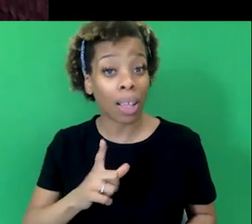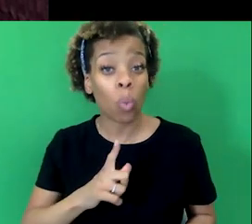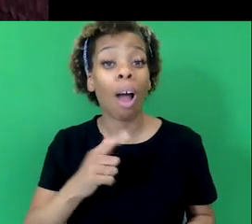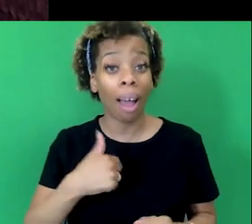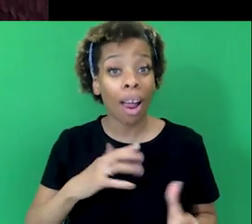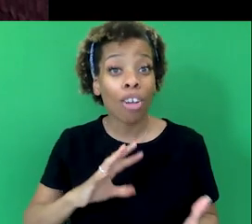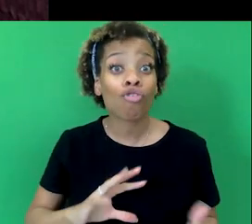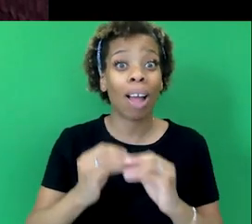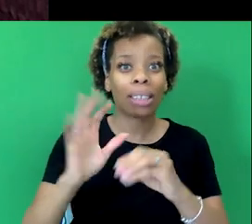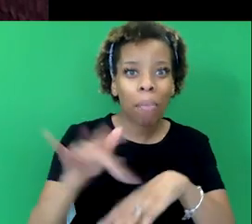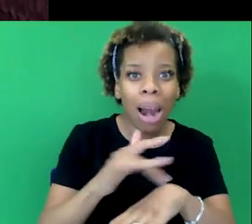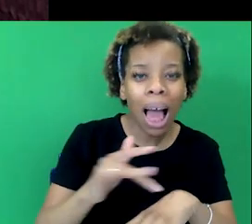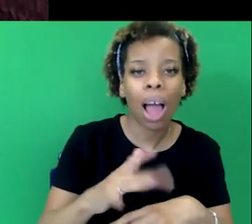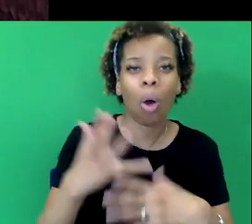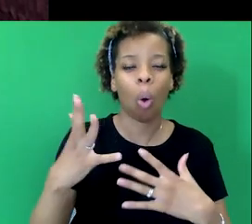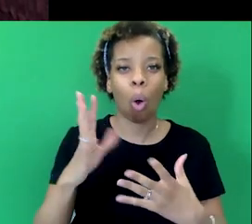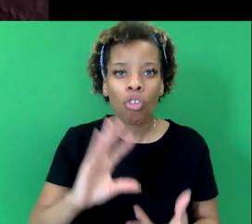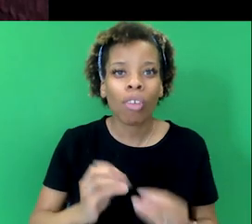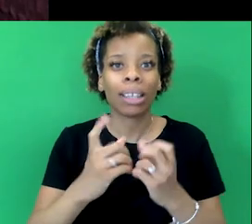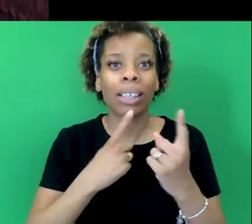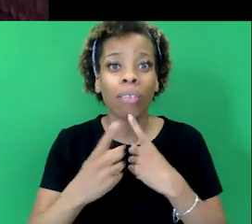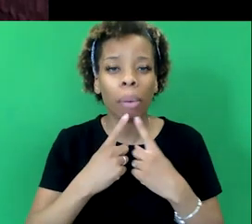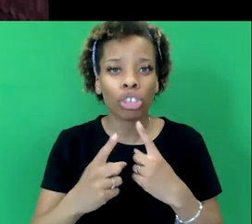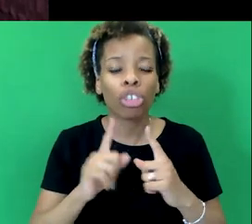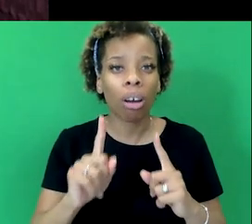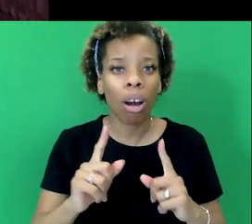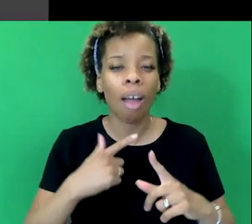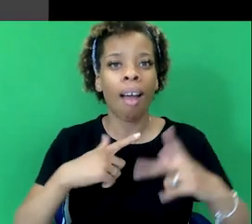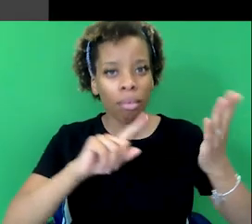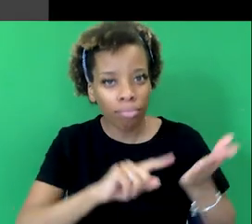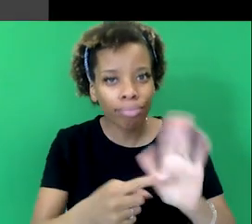look with fresh eyes at the past, because it informs our present.